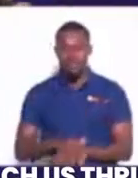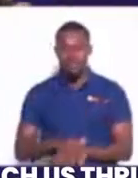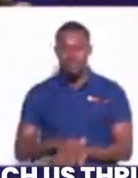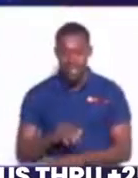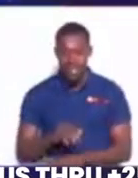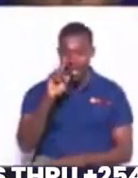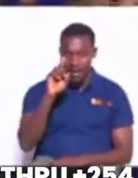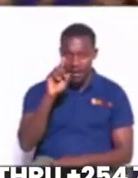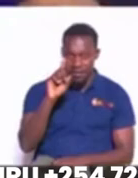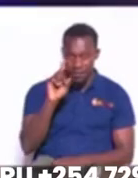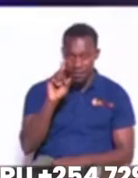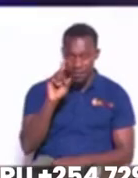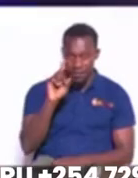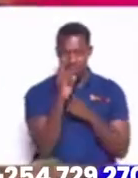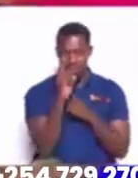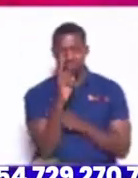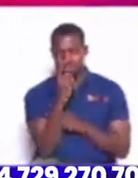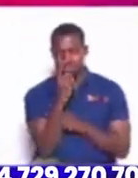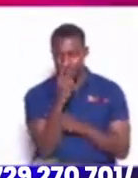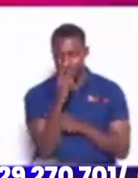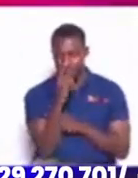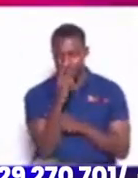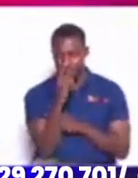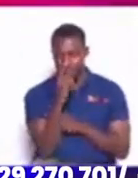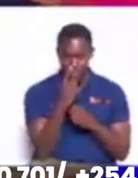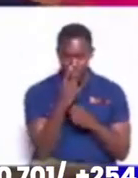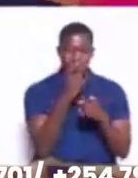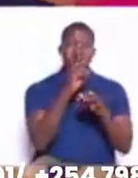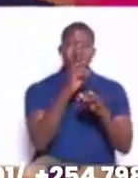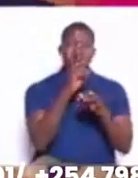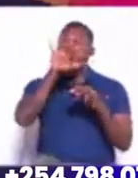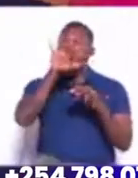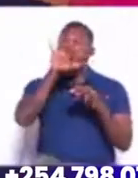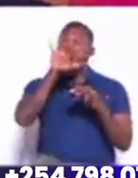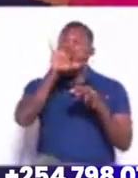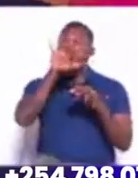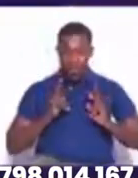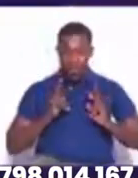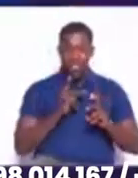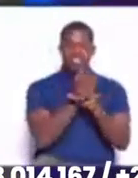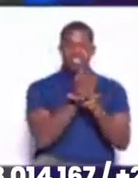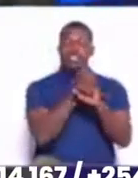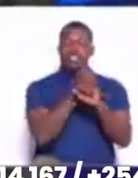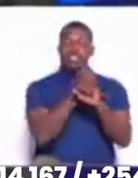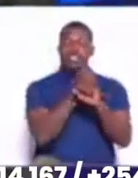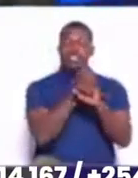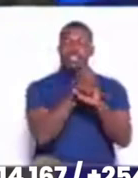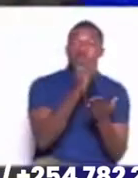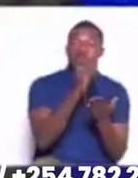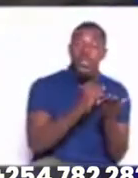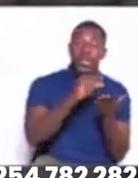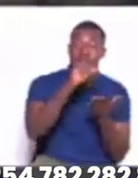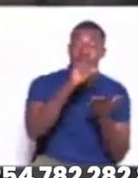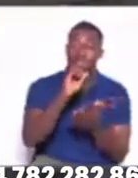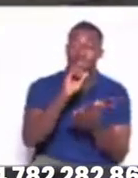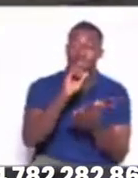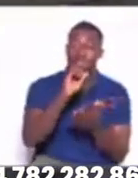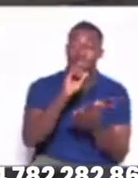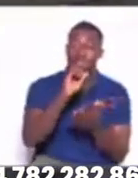First, how we are saved. We are saved by grace through faith, not of